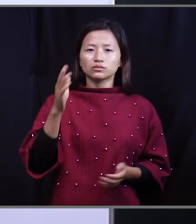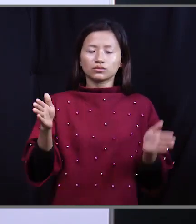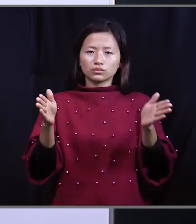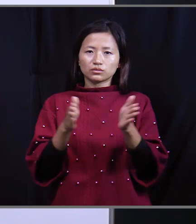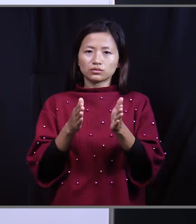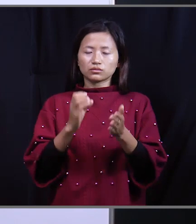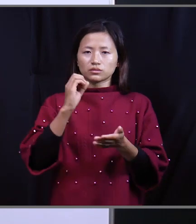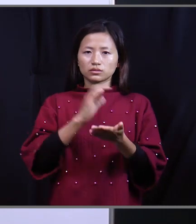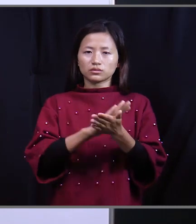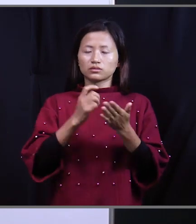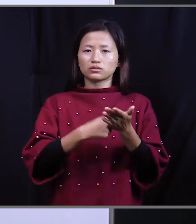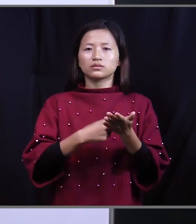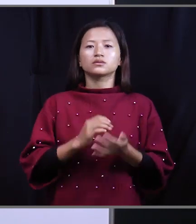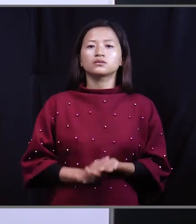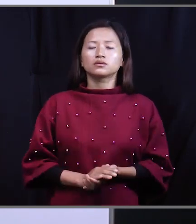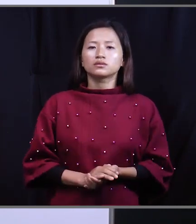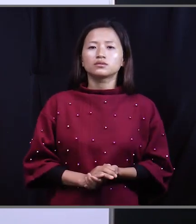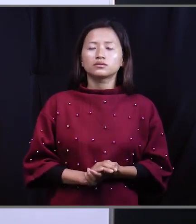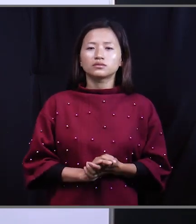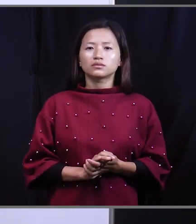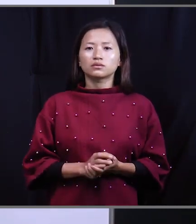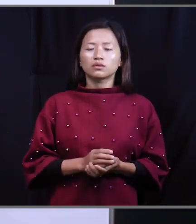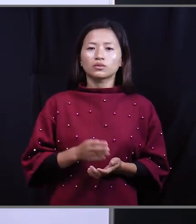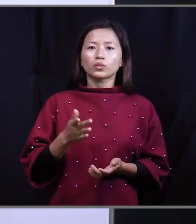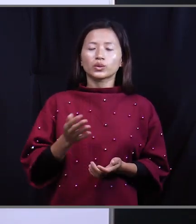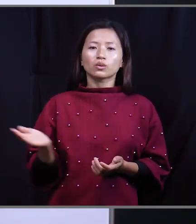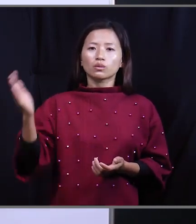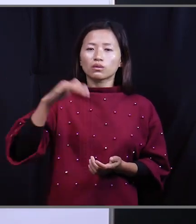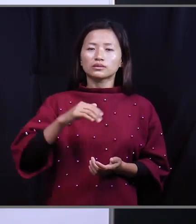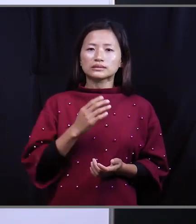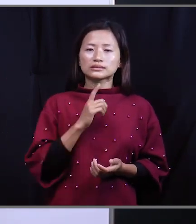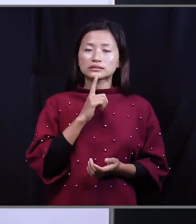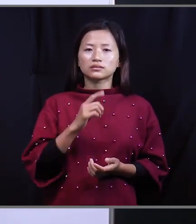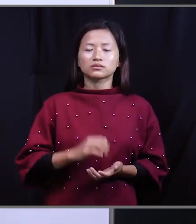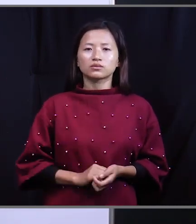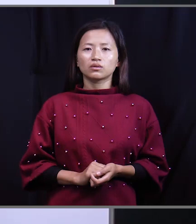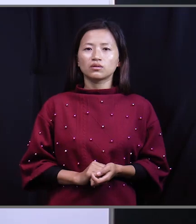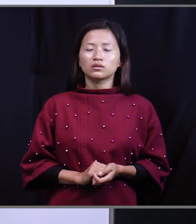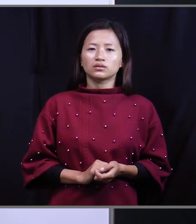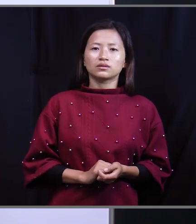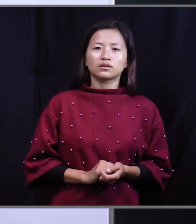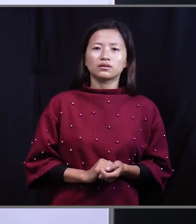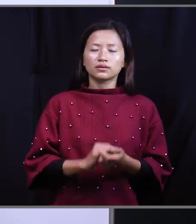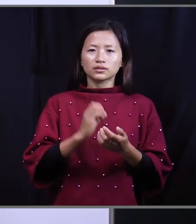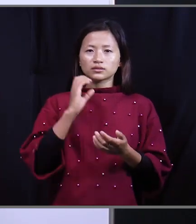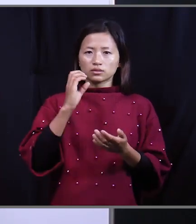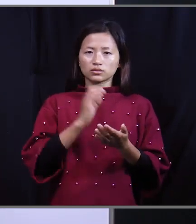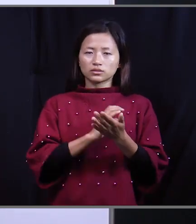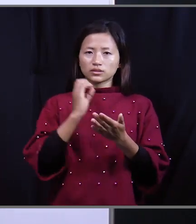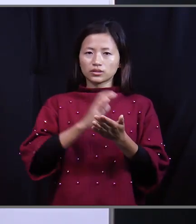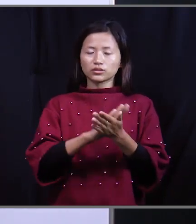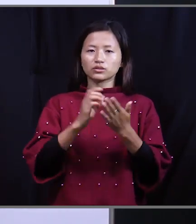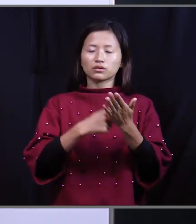you can see two shortened chromosomes, right? These two shortened chromosomes were called what? In previous class, it was called chromatid,